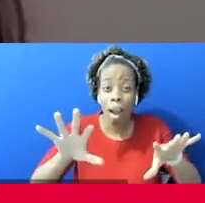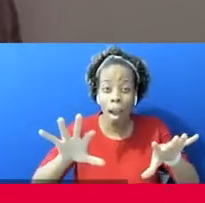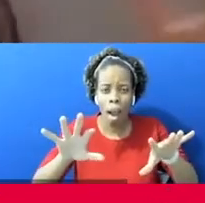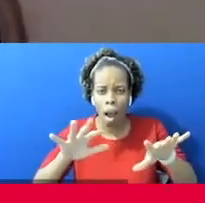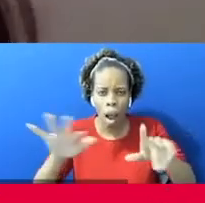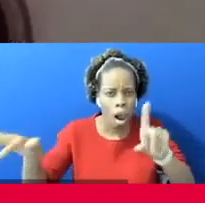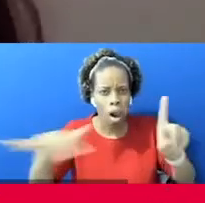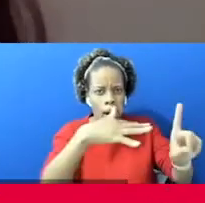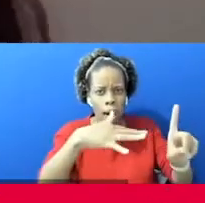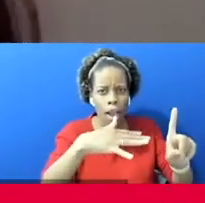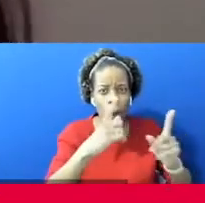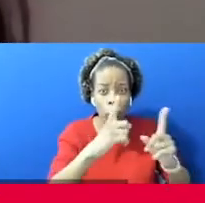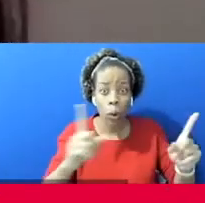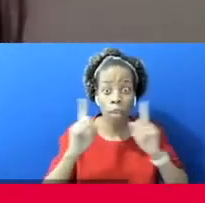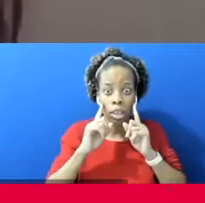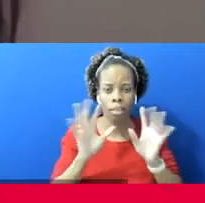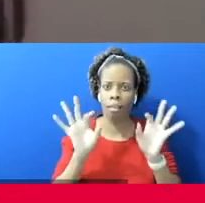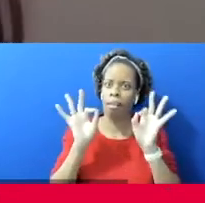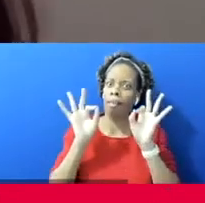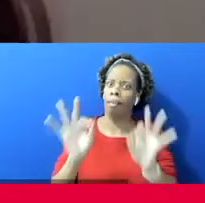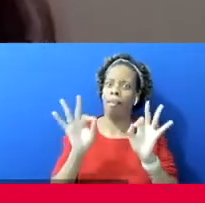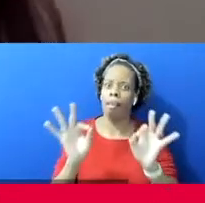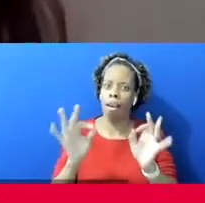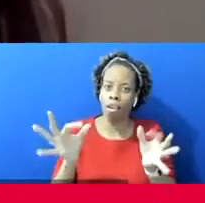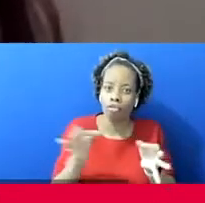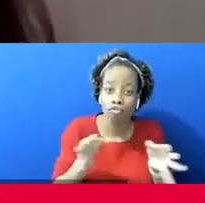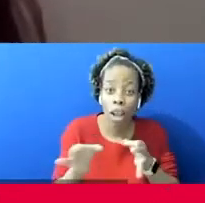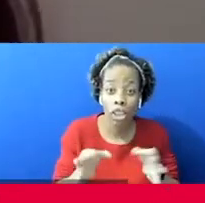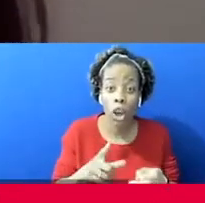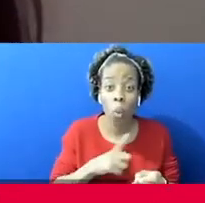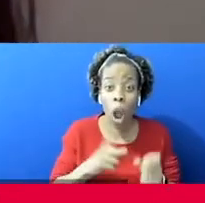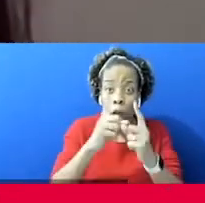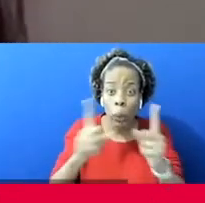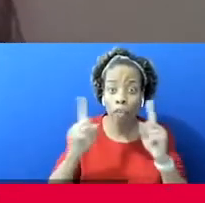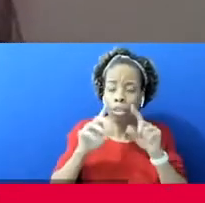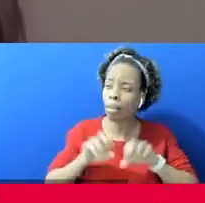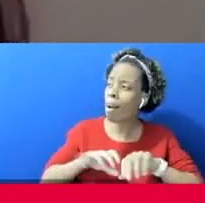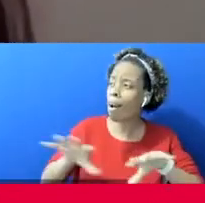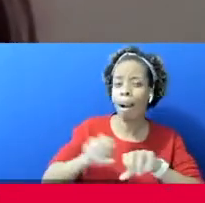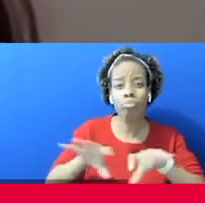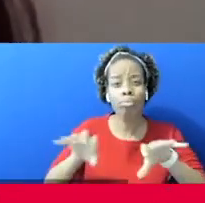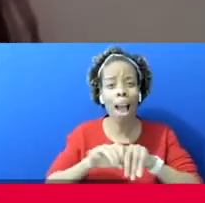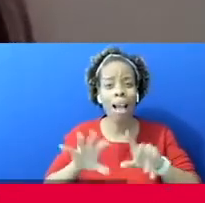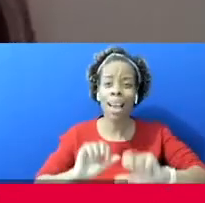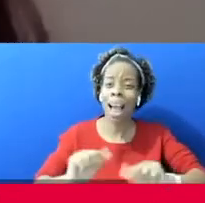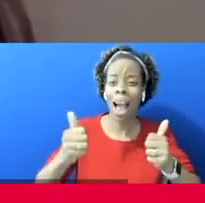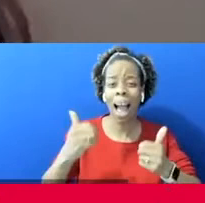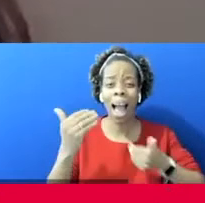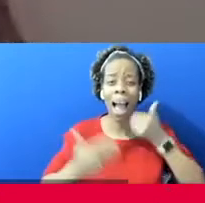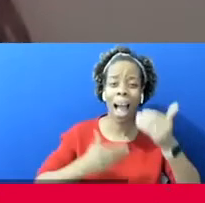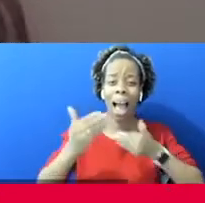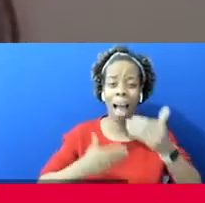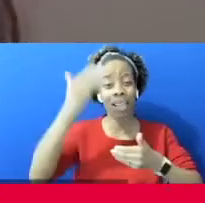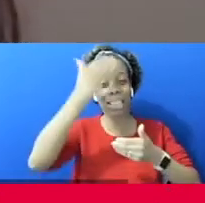don't know, they're just chef's kiss, you know, like they're perfect because universities do not want the bad press. They do not want all of their incoming